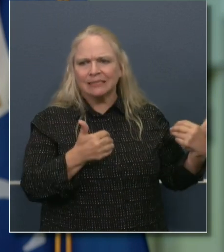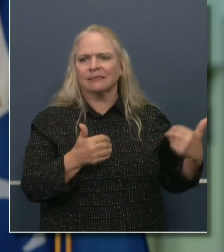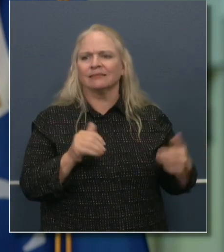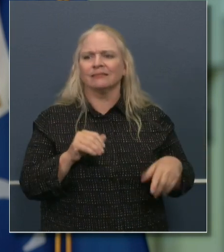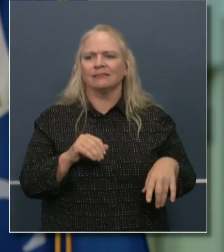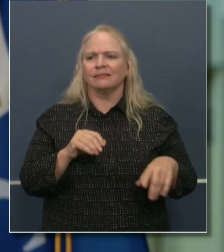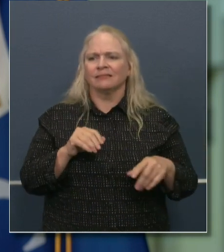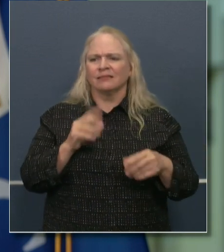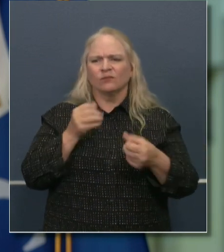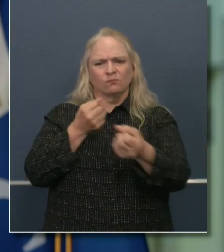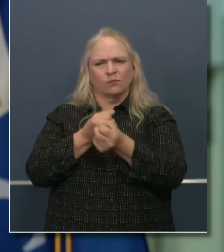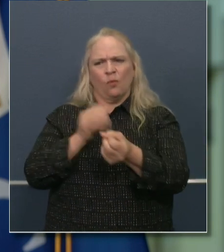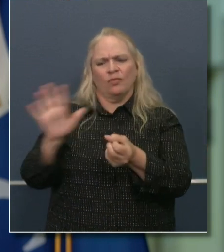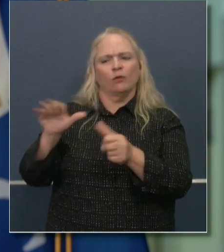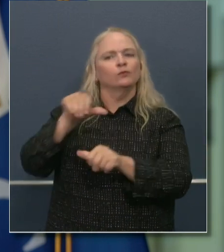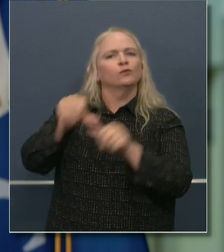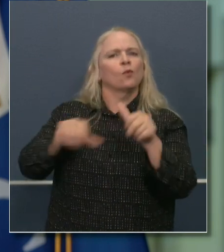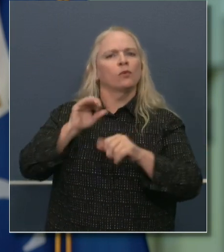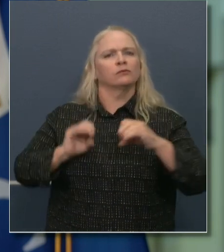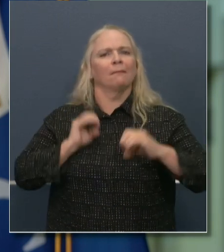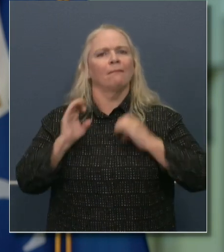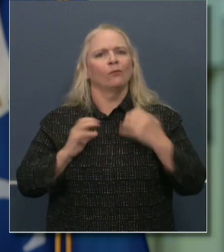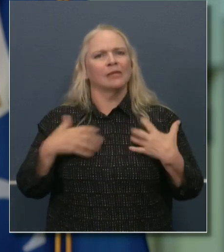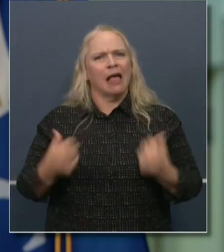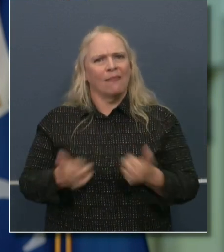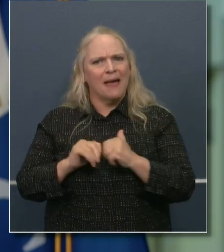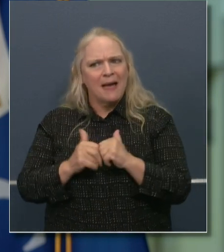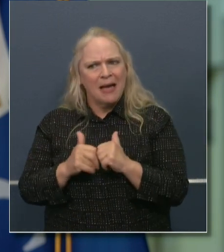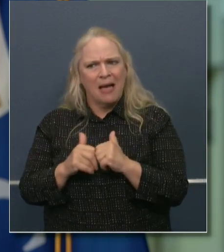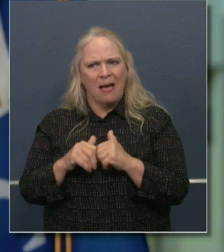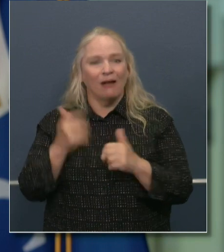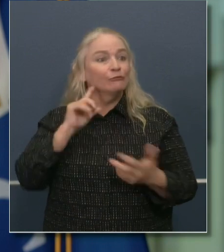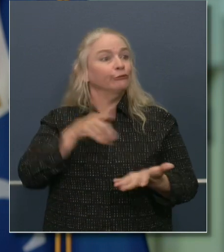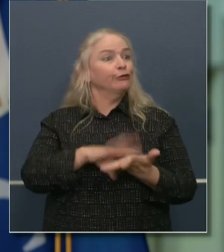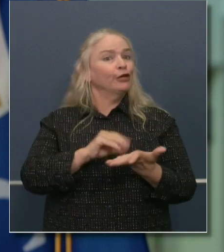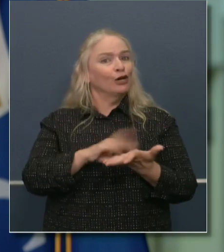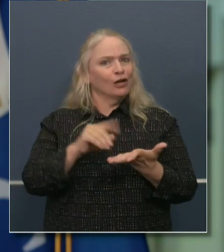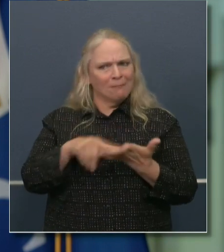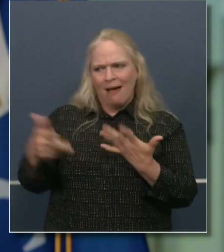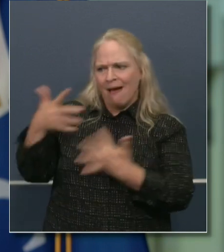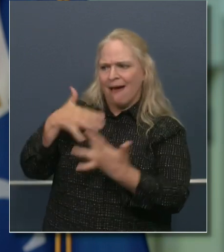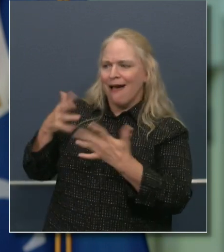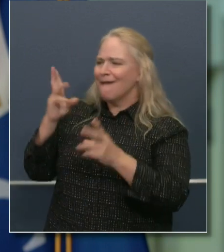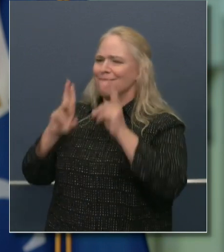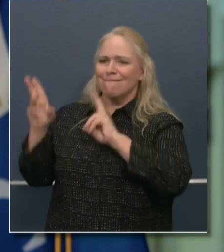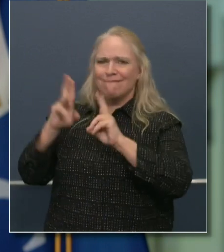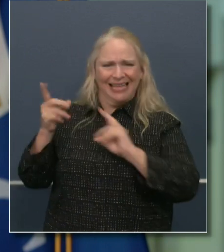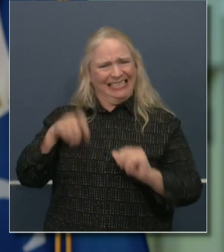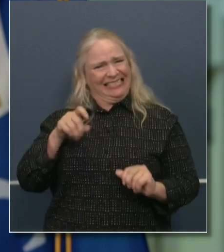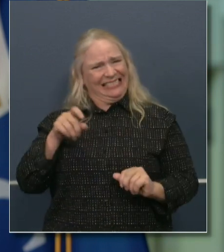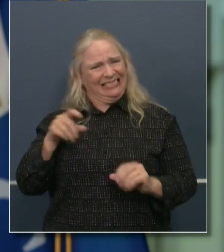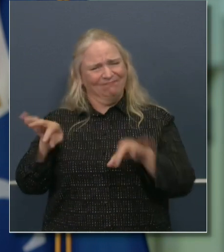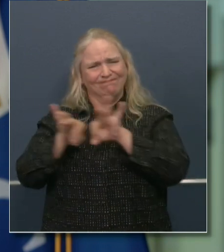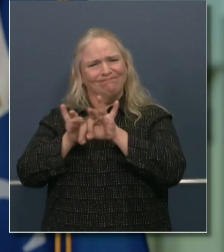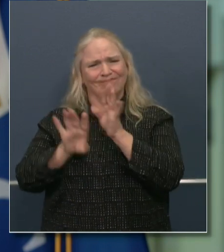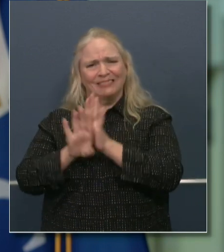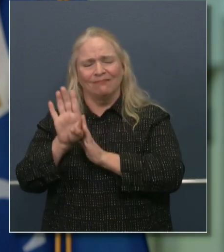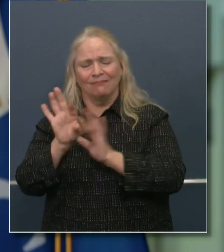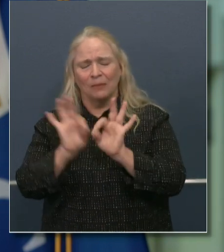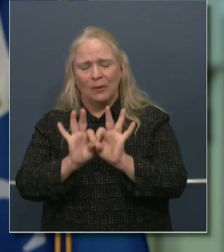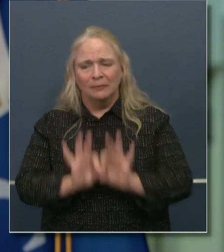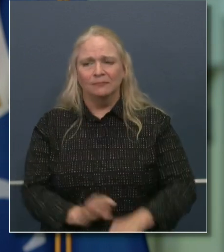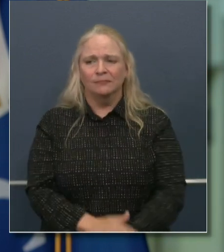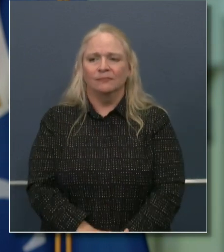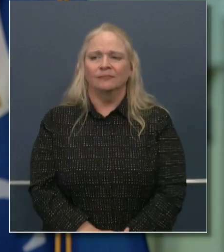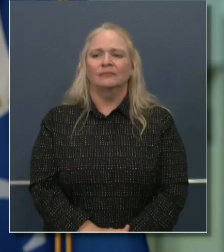emotional concerns, obviously, that are a big part of distance learning that otherwise are substantially mitigated in terms